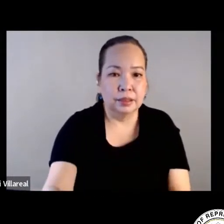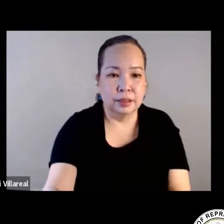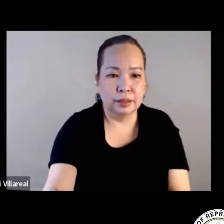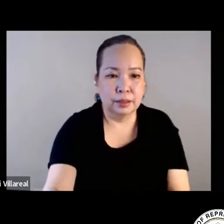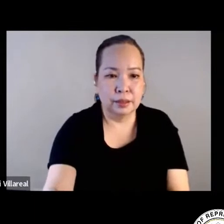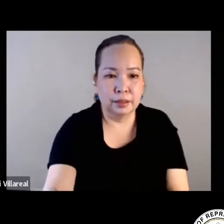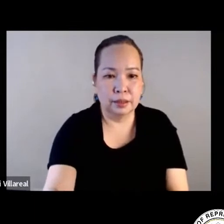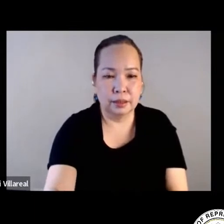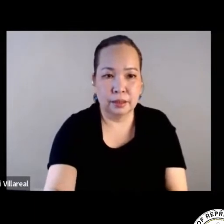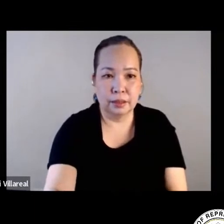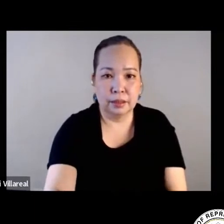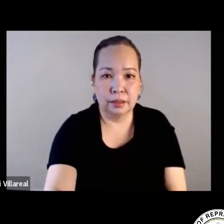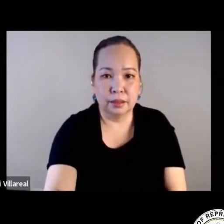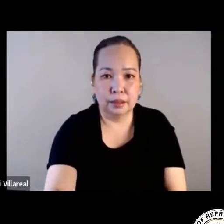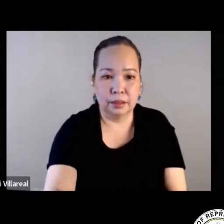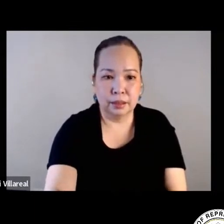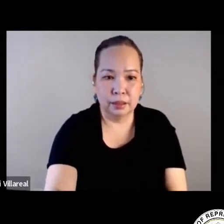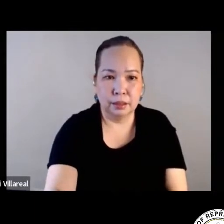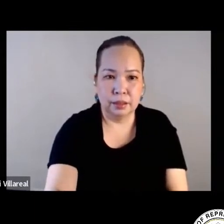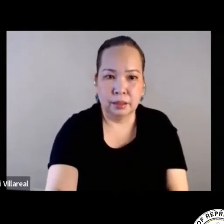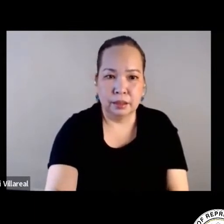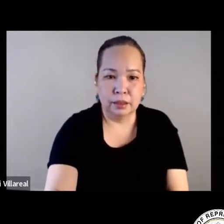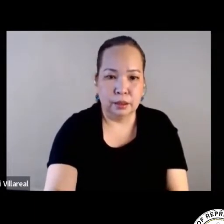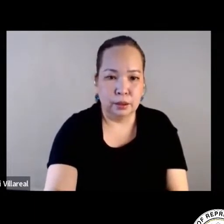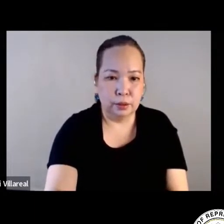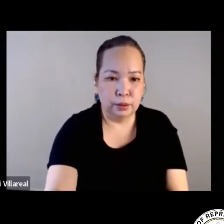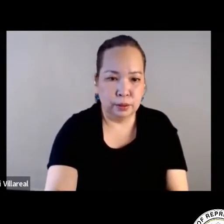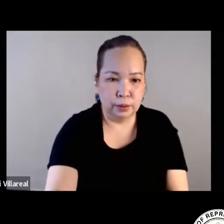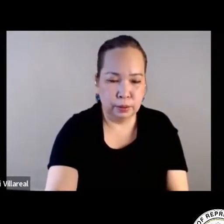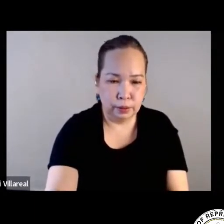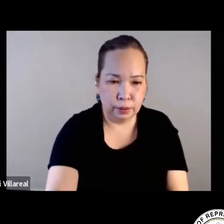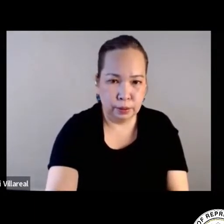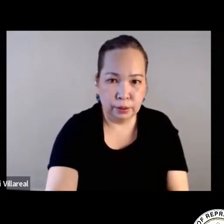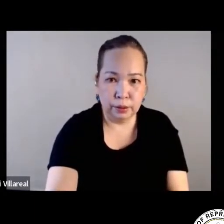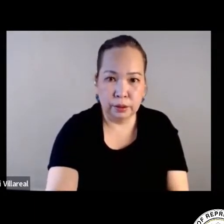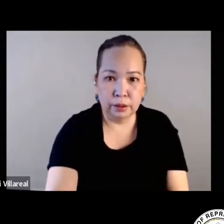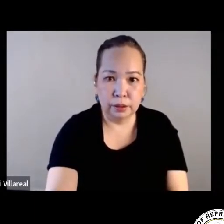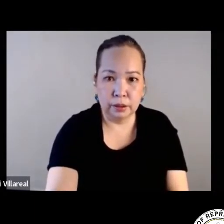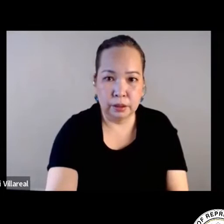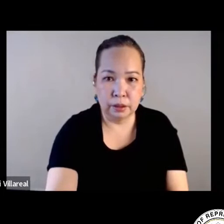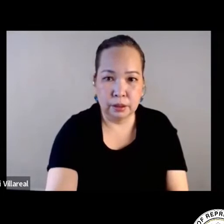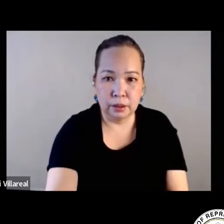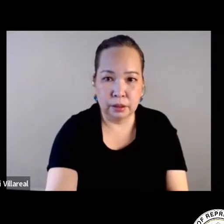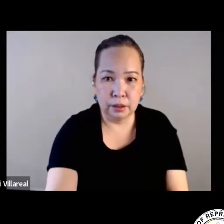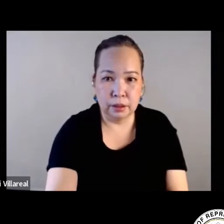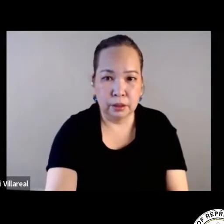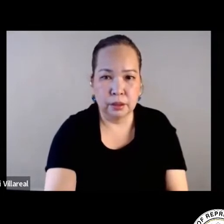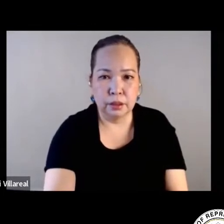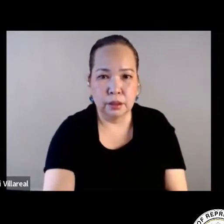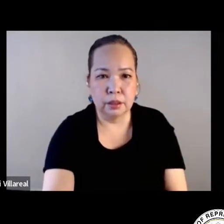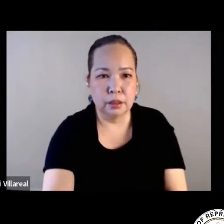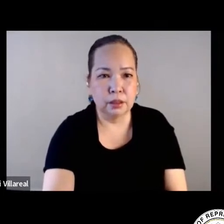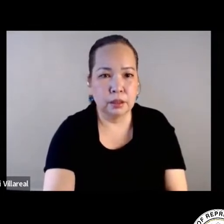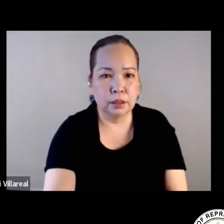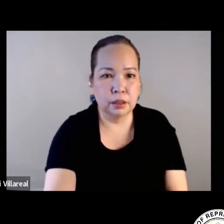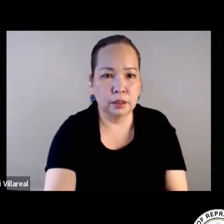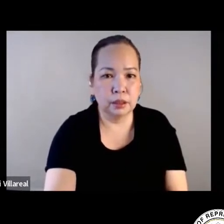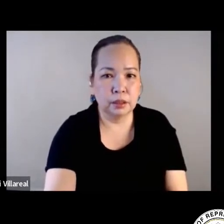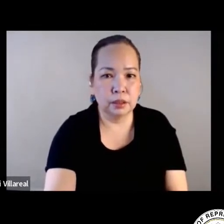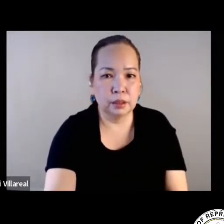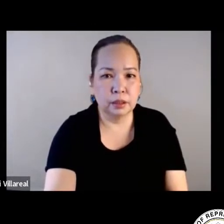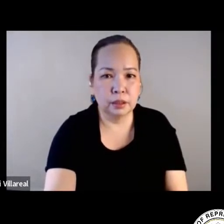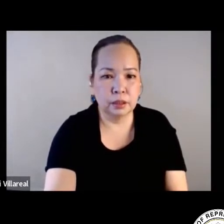a Viber message yesterday from Jean Cabatana of DBM, Budget